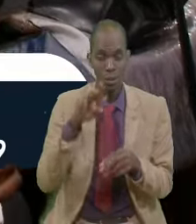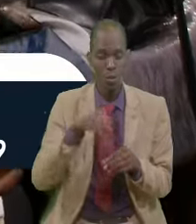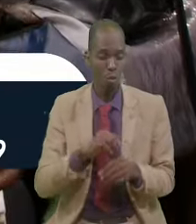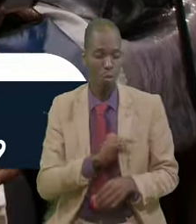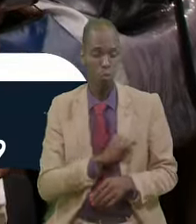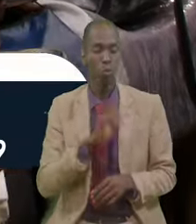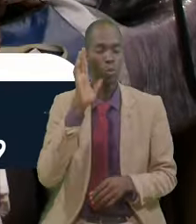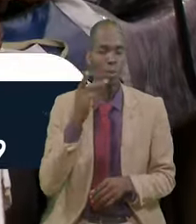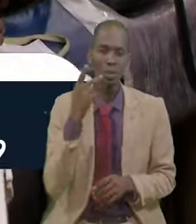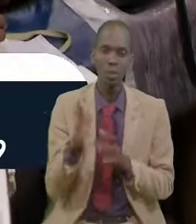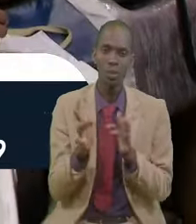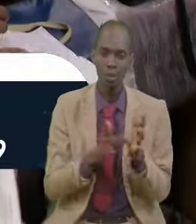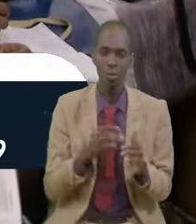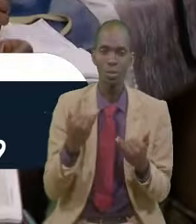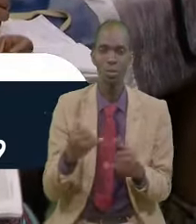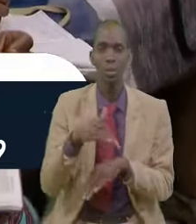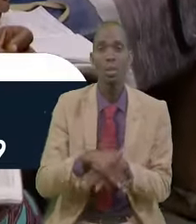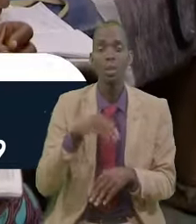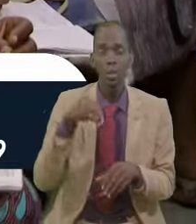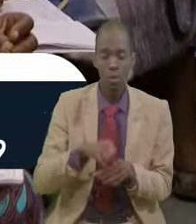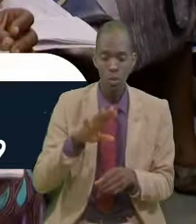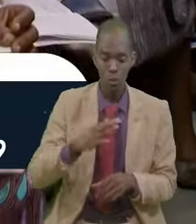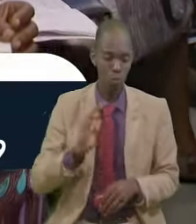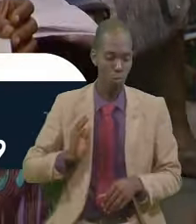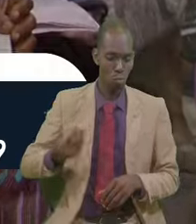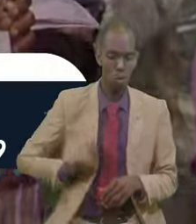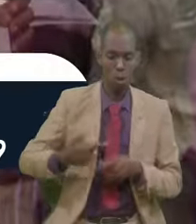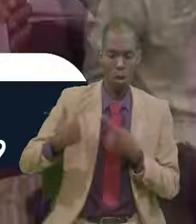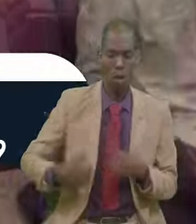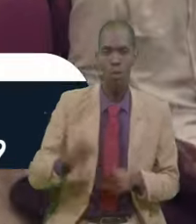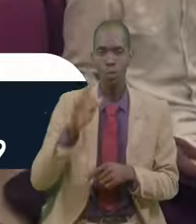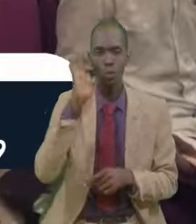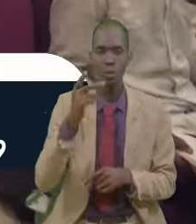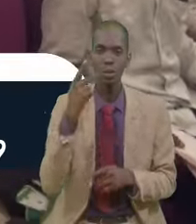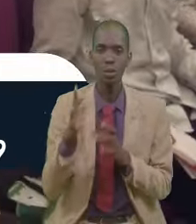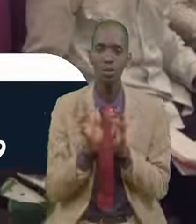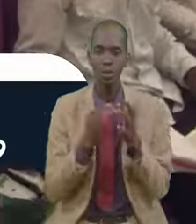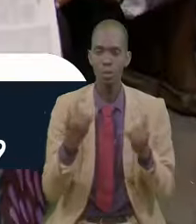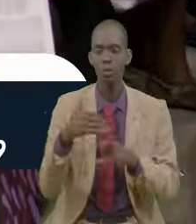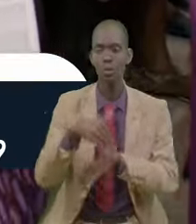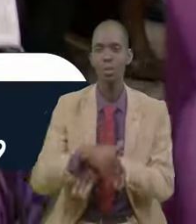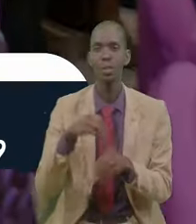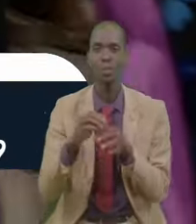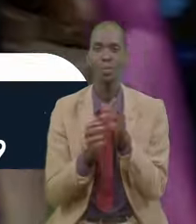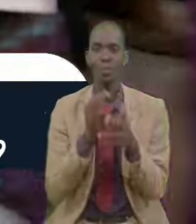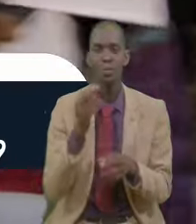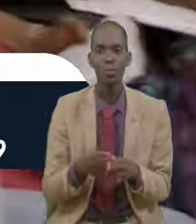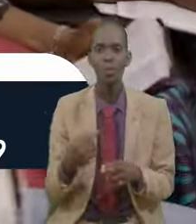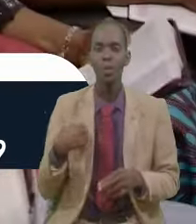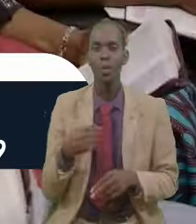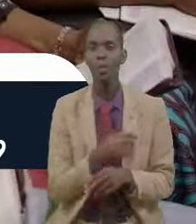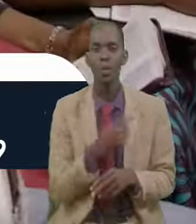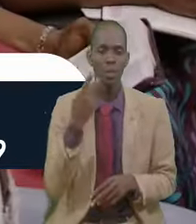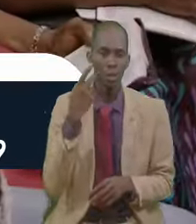your spirit, in your soul, in your heart, you'll see him tonight in Jesus' name. But we'll see Jesus was made